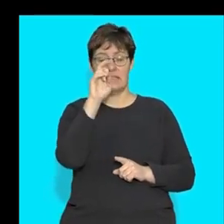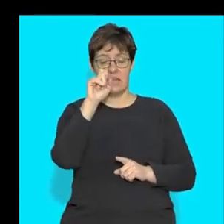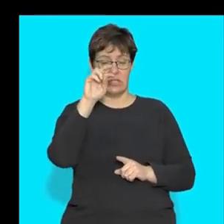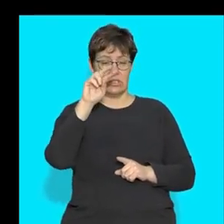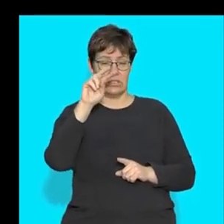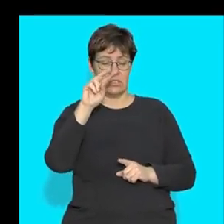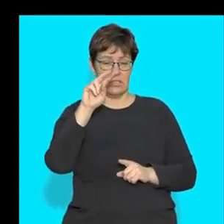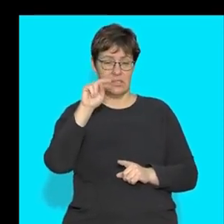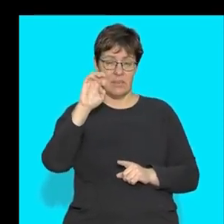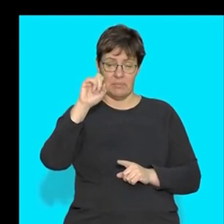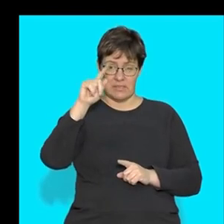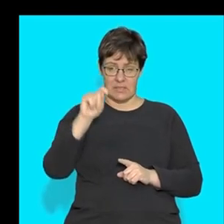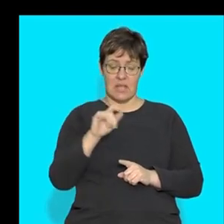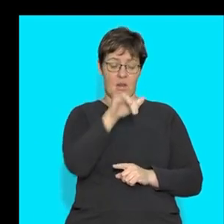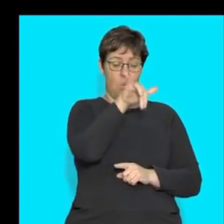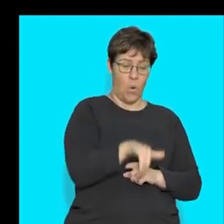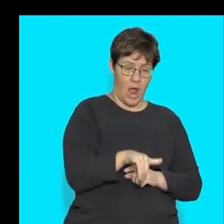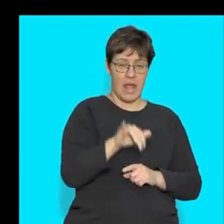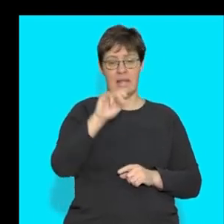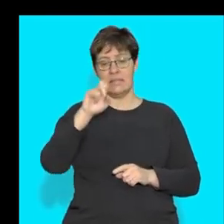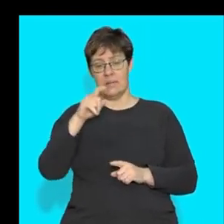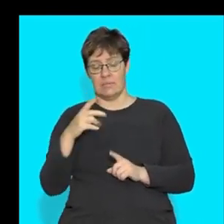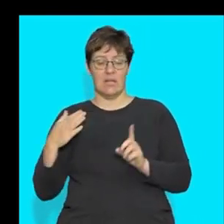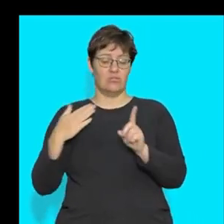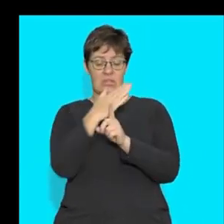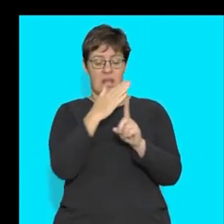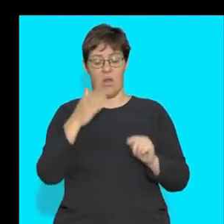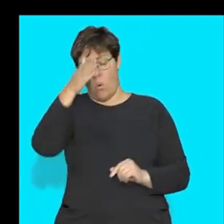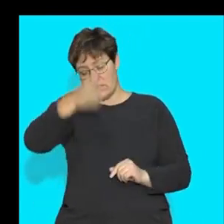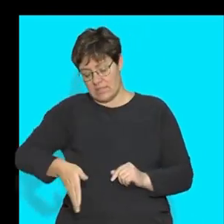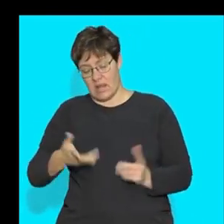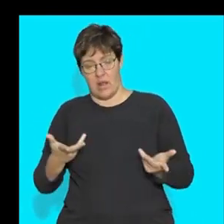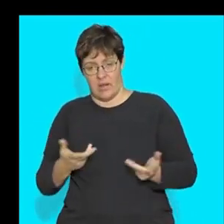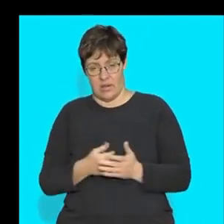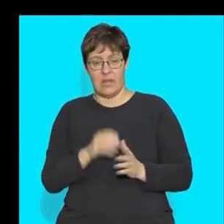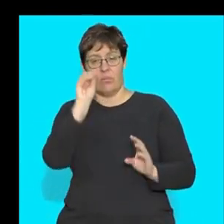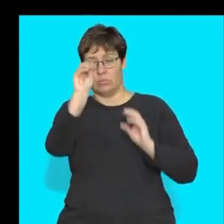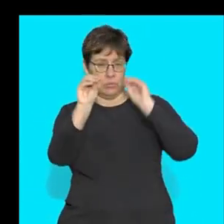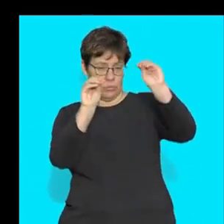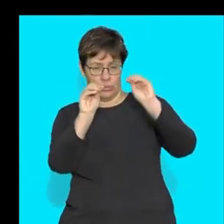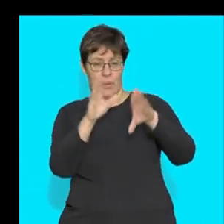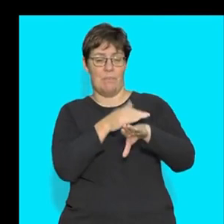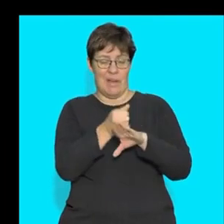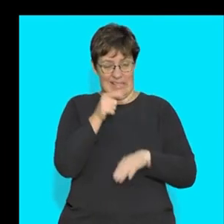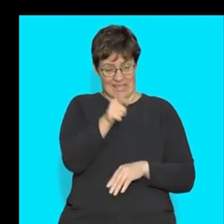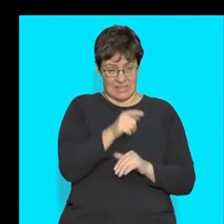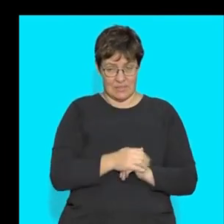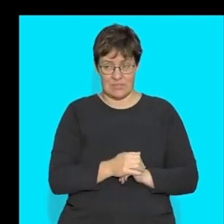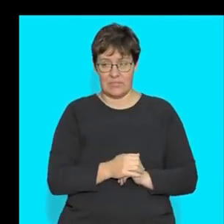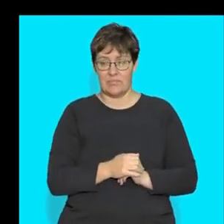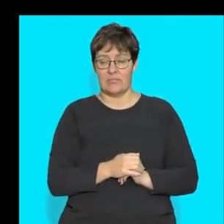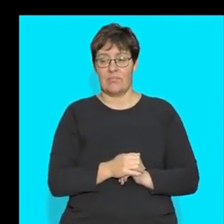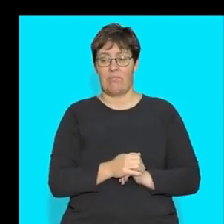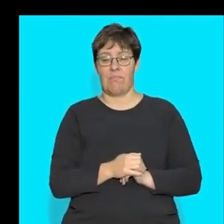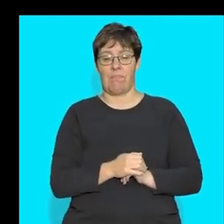and find the y-intercept also if you can, and then just plot them based on that. Now, to